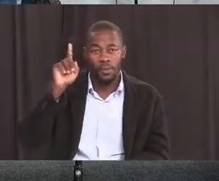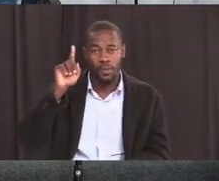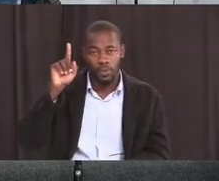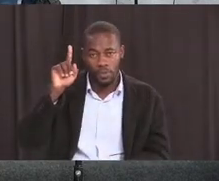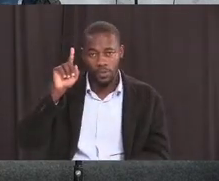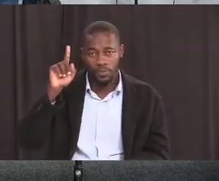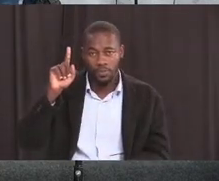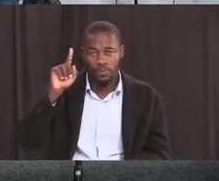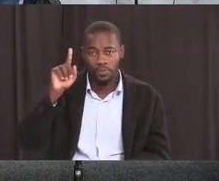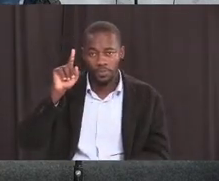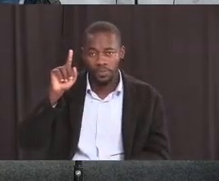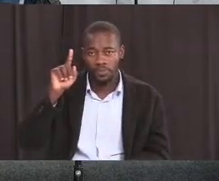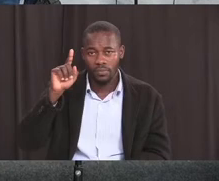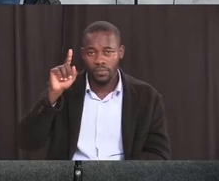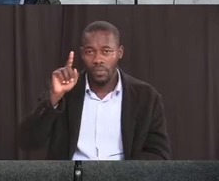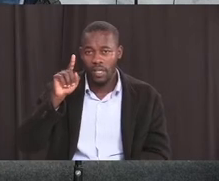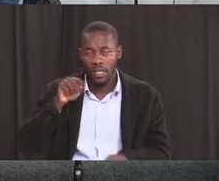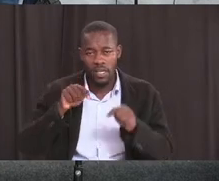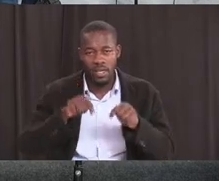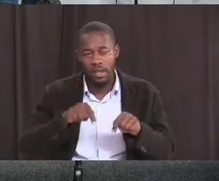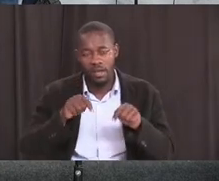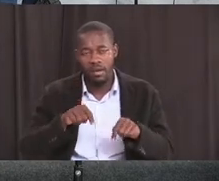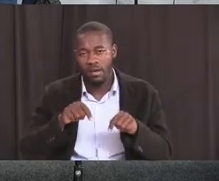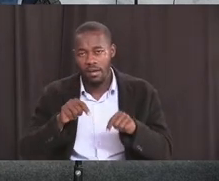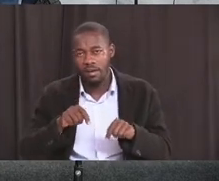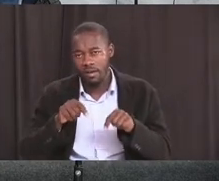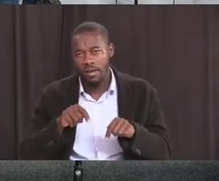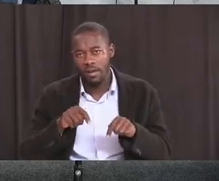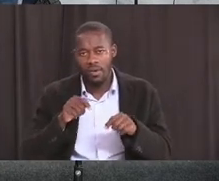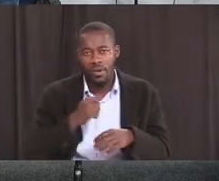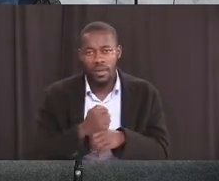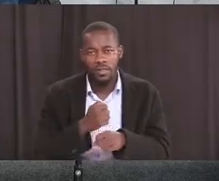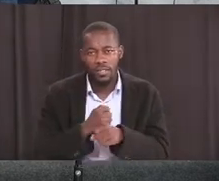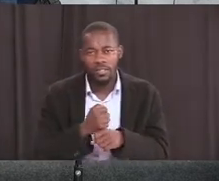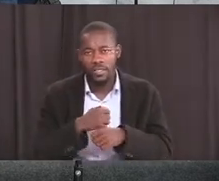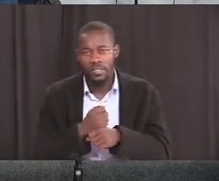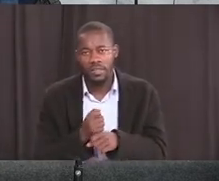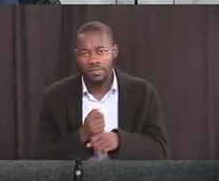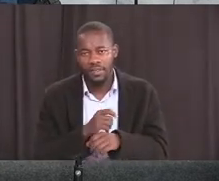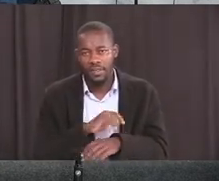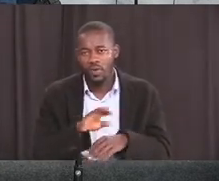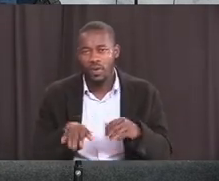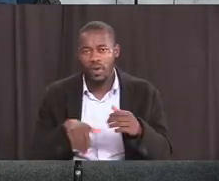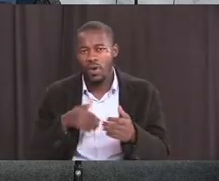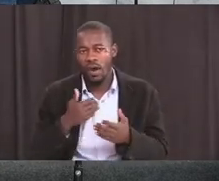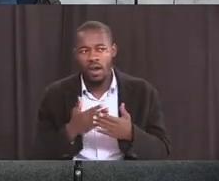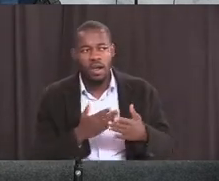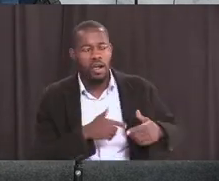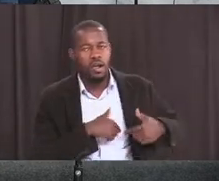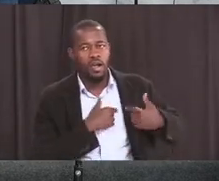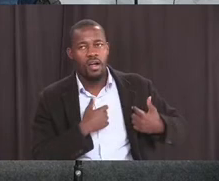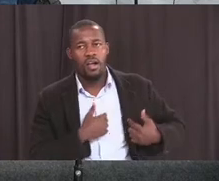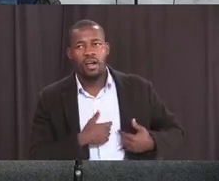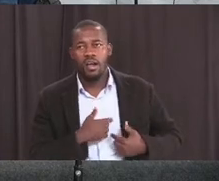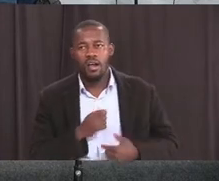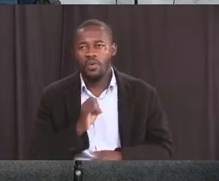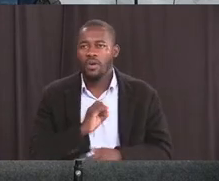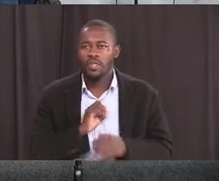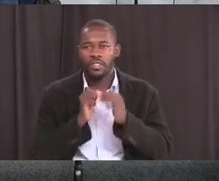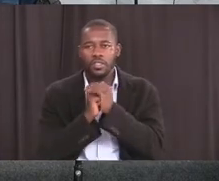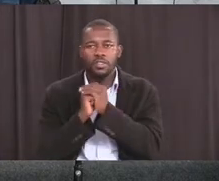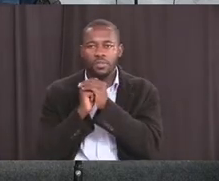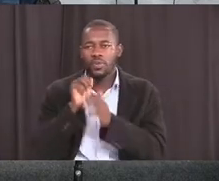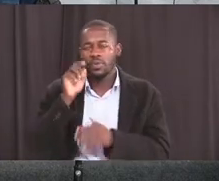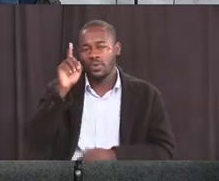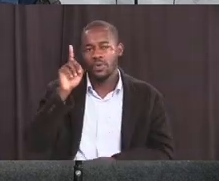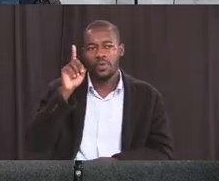you. You are here, mending every heart. I